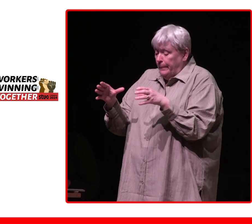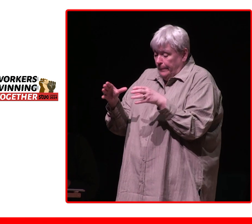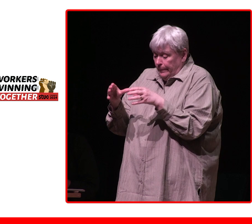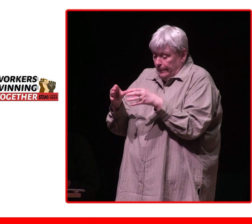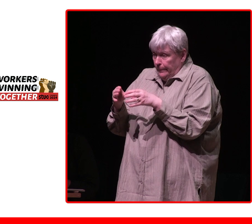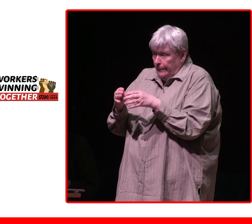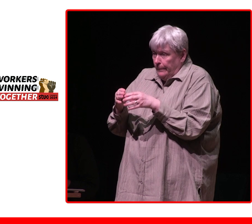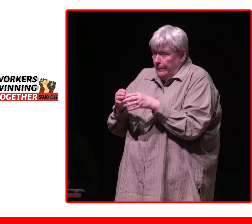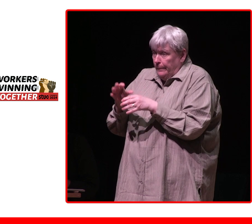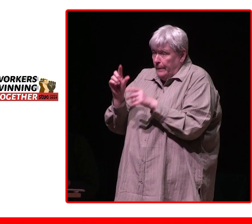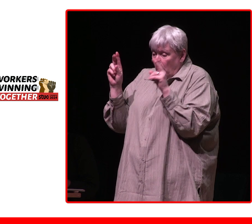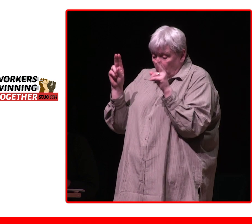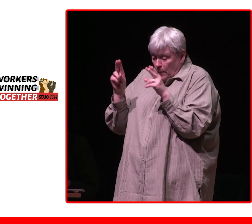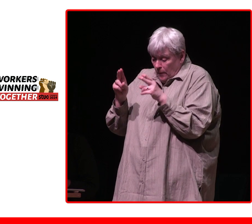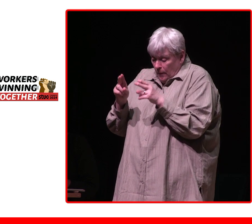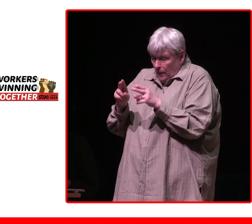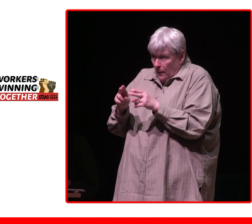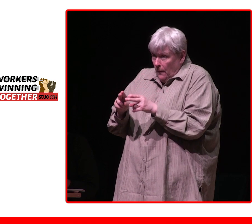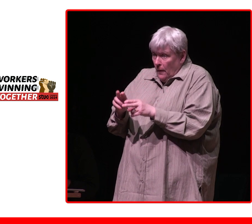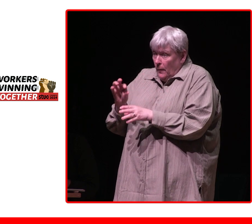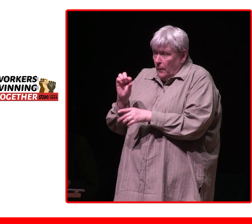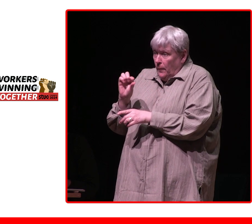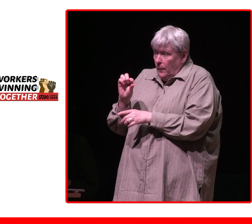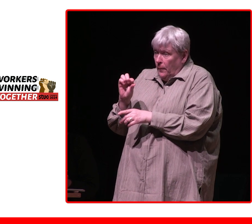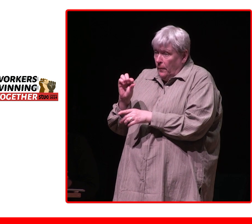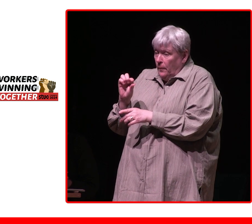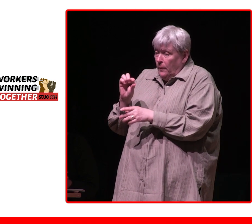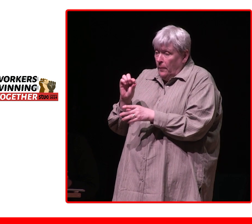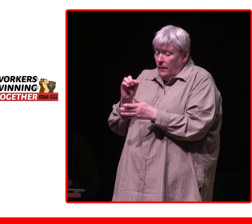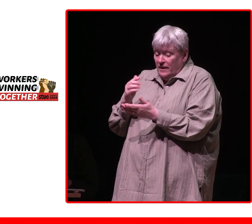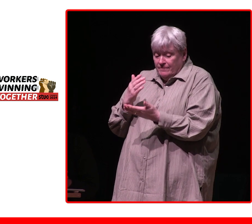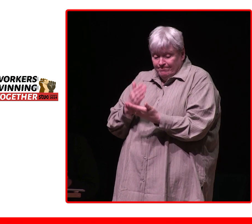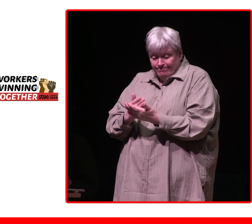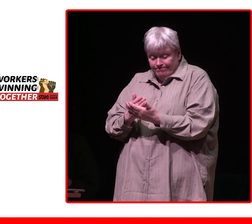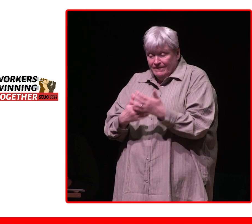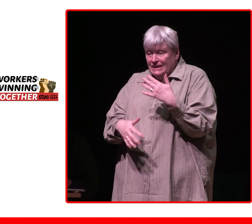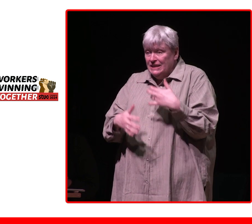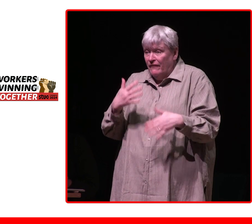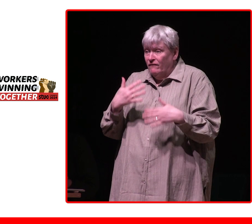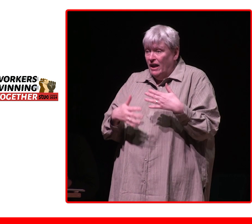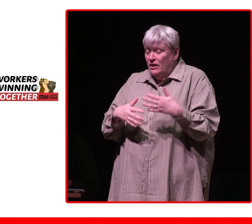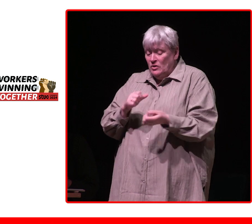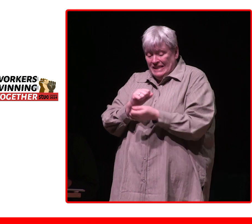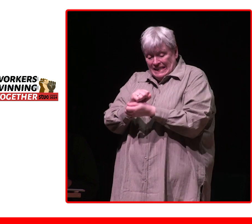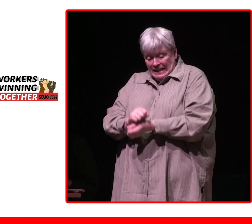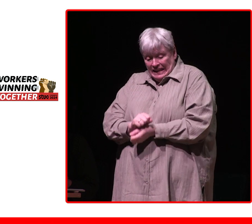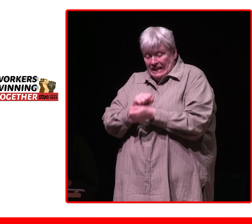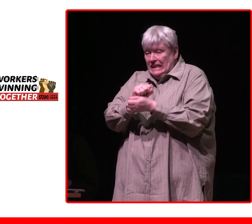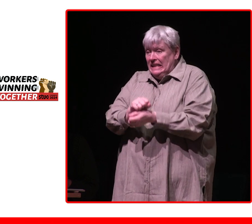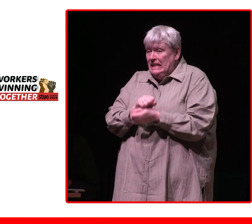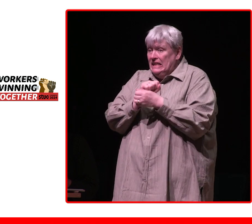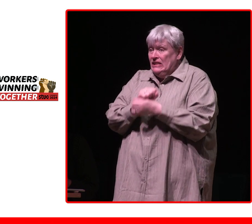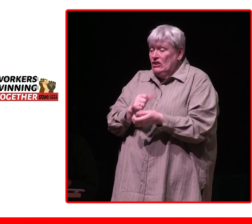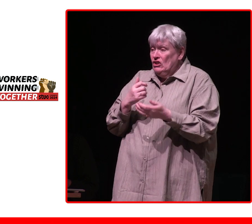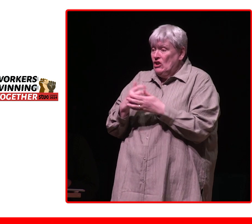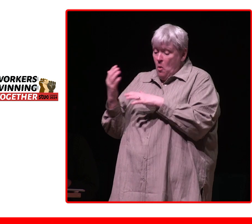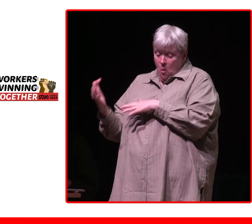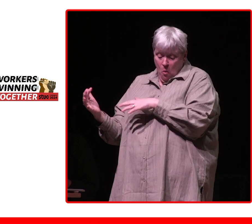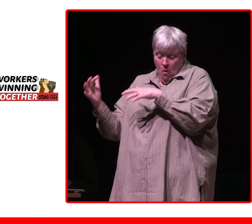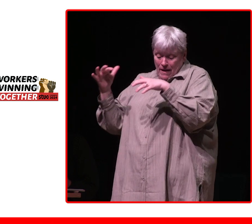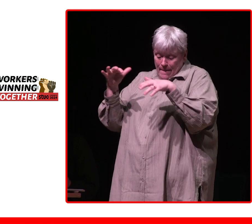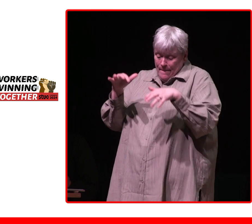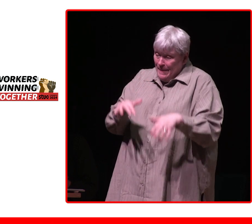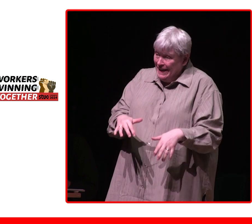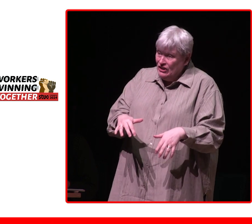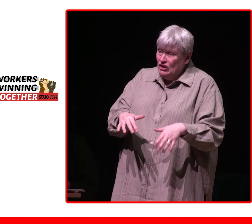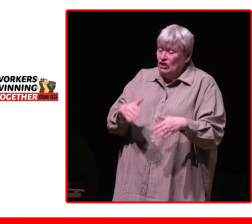smaller pieces of land, and they are being subjected to siege, they're being subjected to occupation,